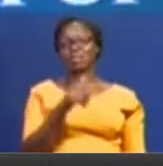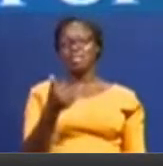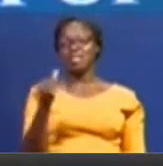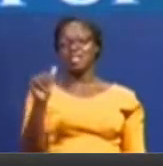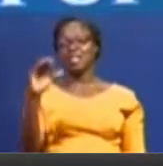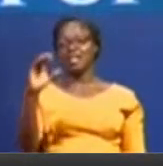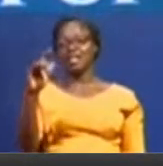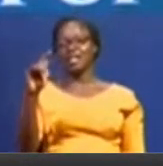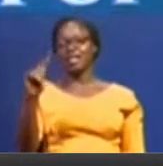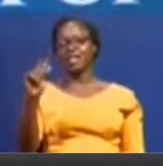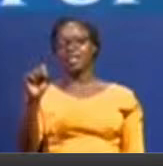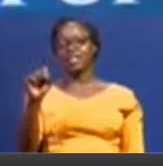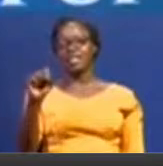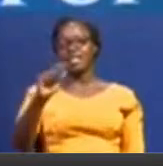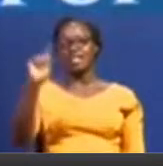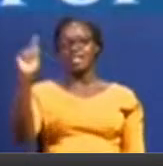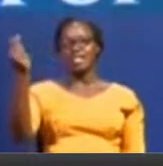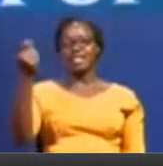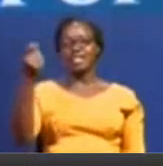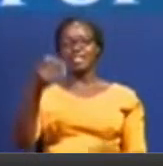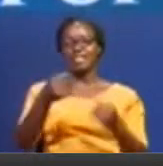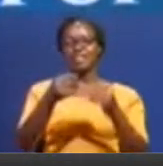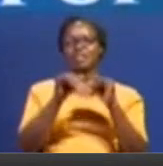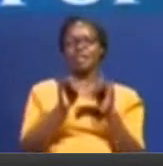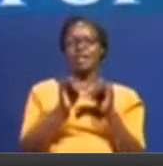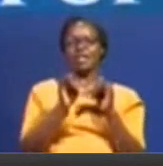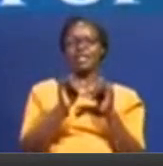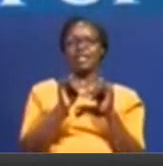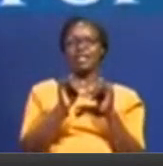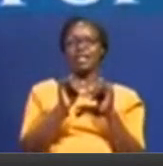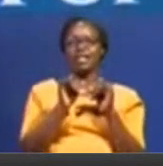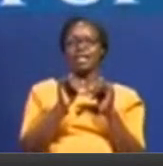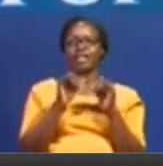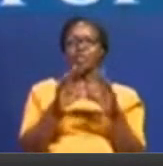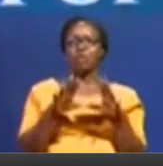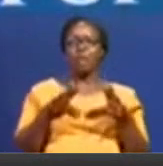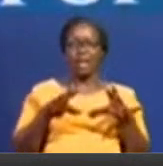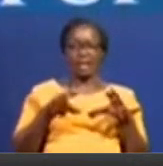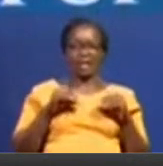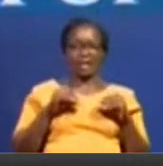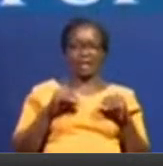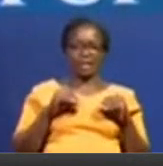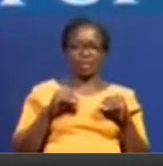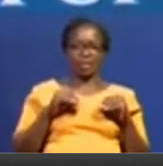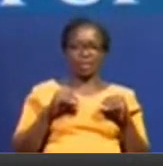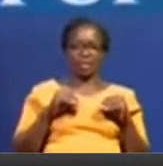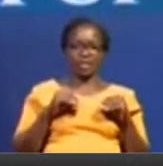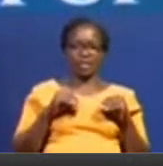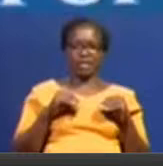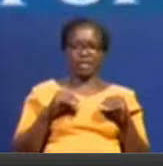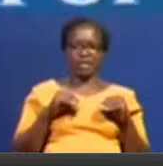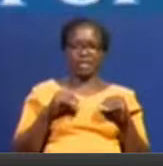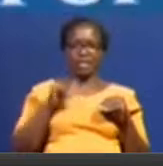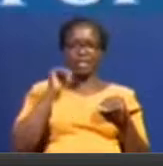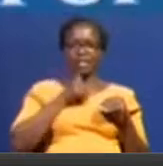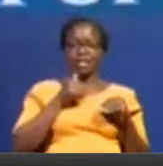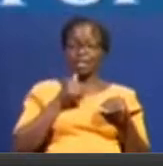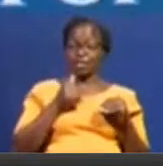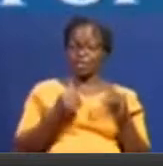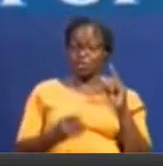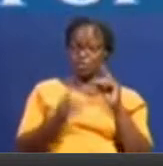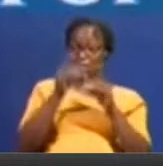acts that Kenyans are trying to acclimatize themselves onto, and it's nice to meet the